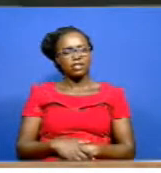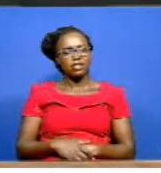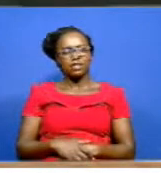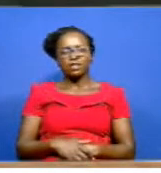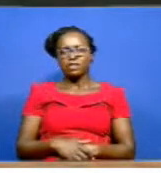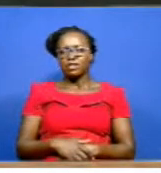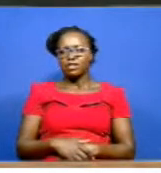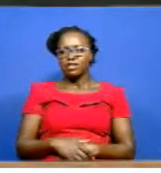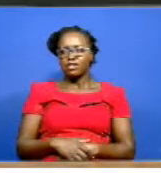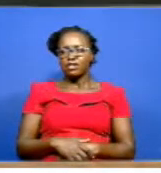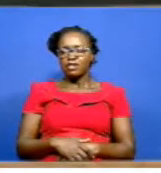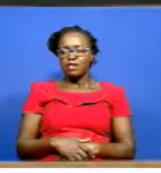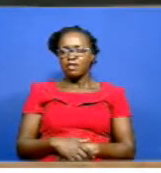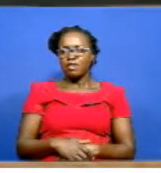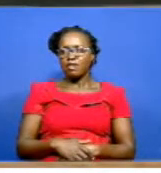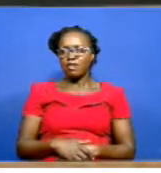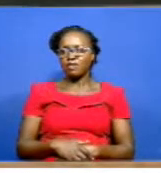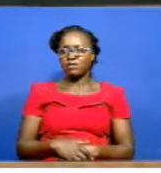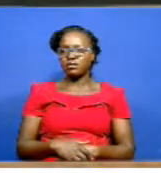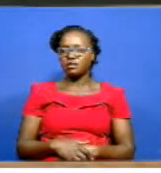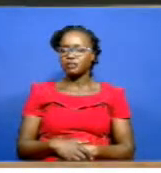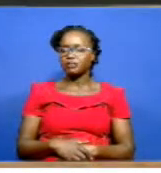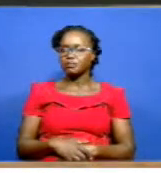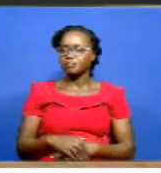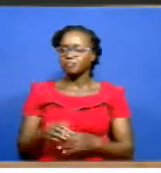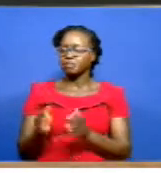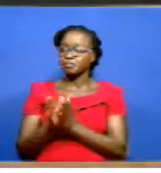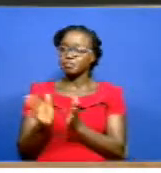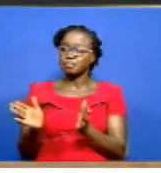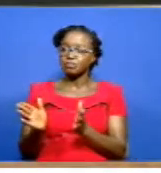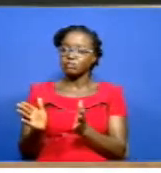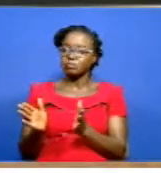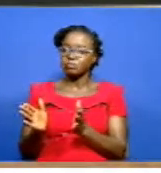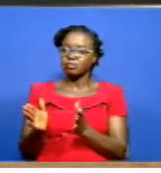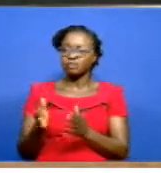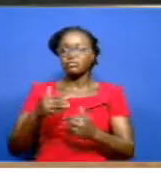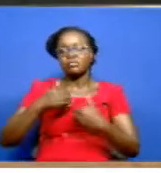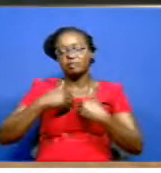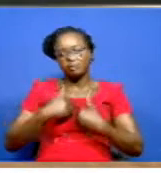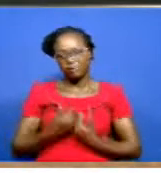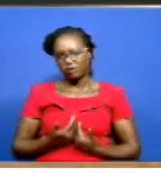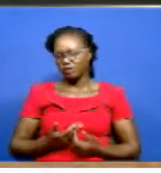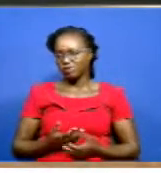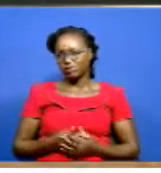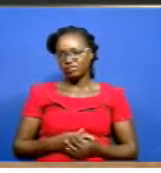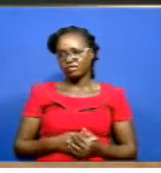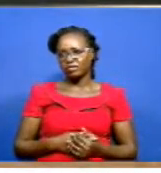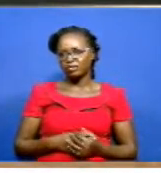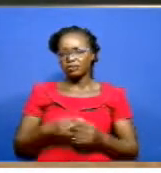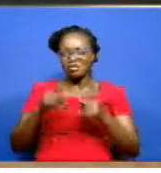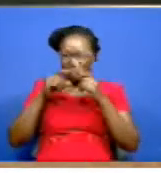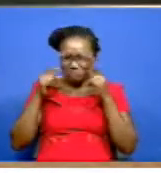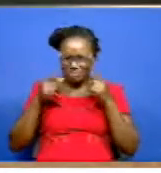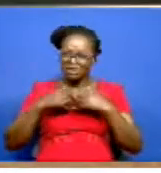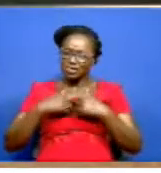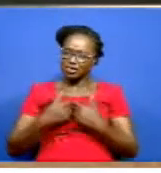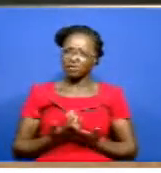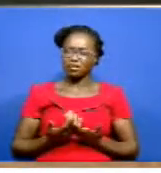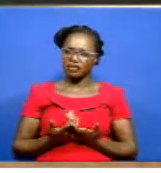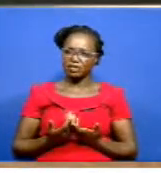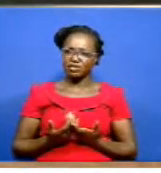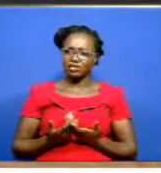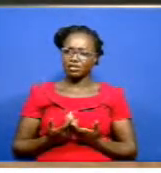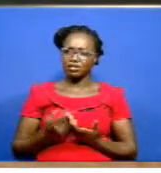Well, we just, I think the public is sort of getting fatigued with the masking and everything, yes. So, but we have